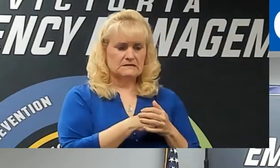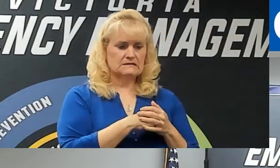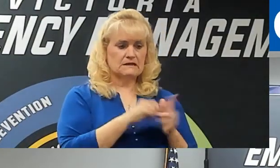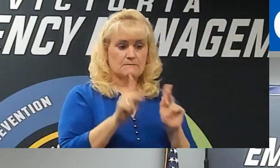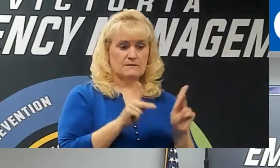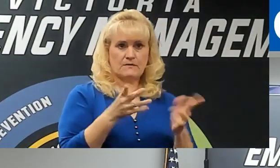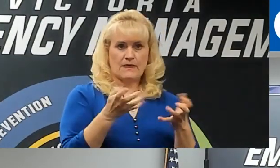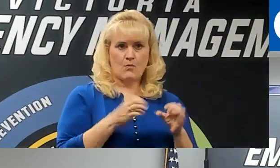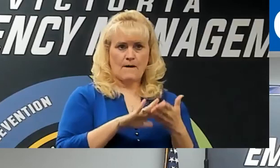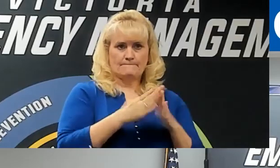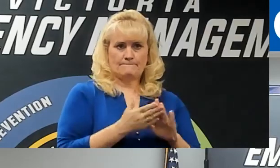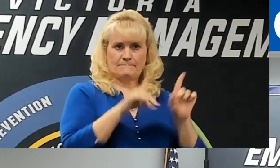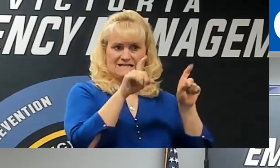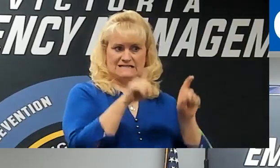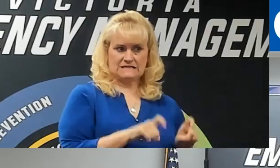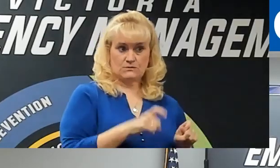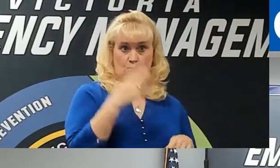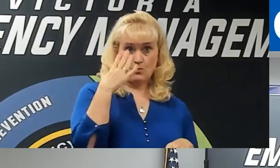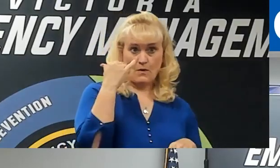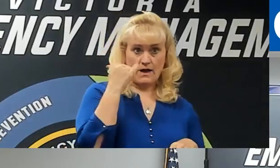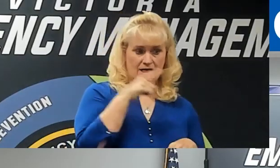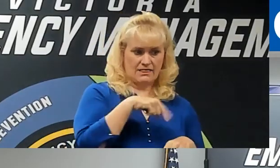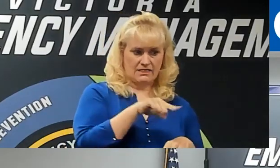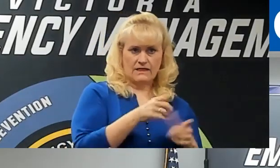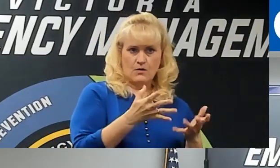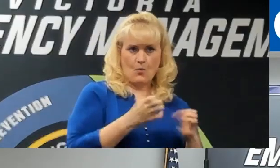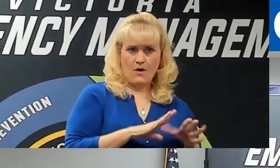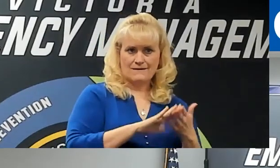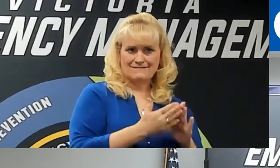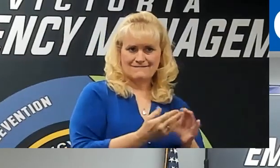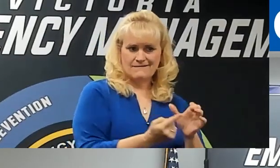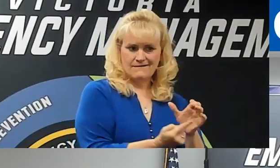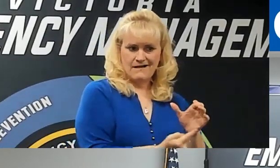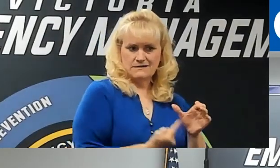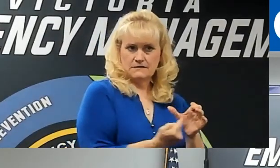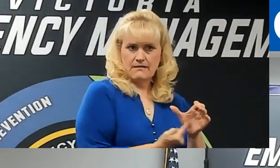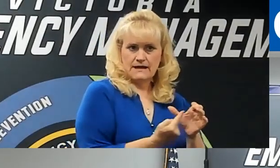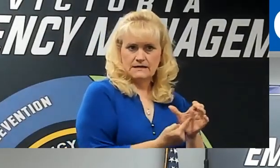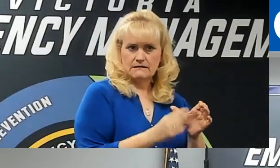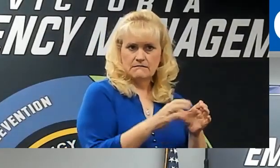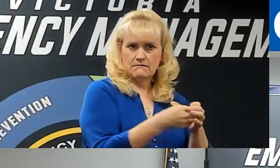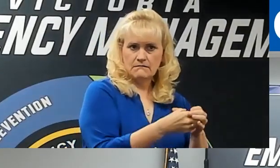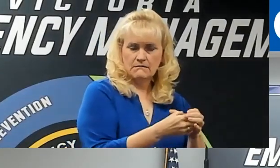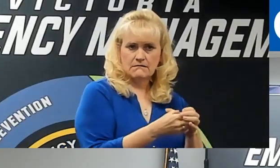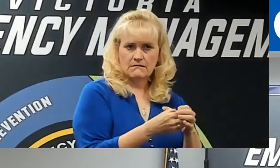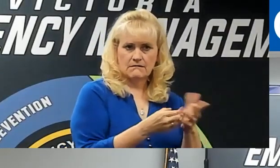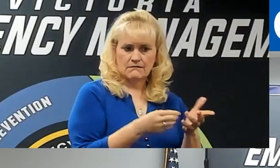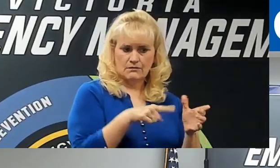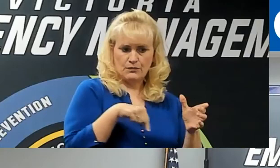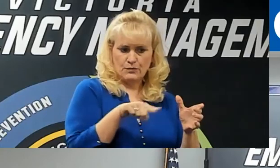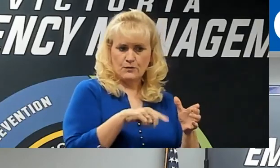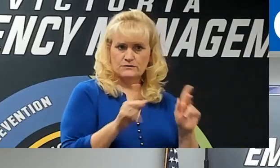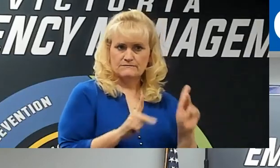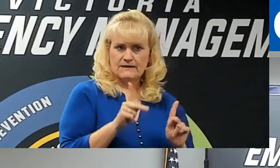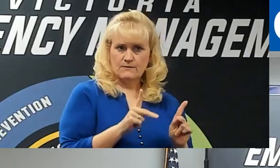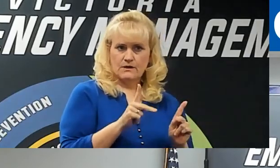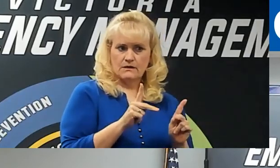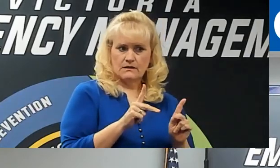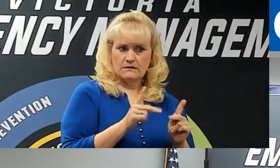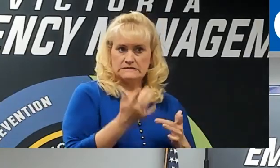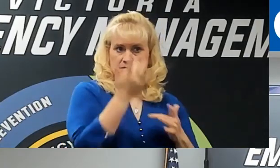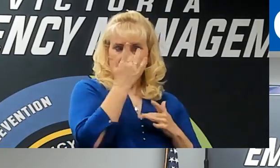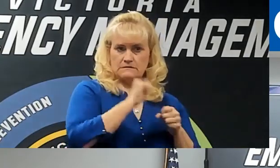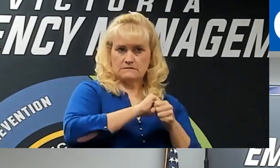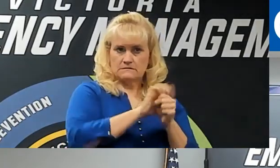tested because they don't want to be isolated for any period of time. They don't want to have the